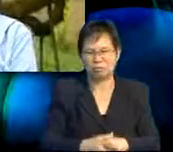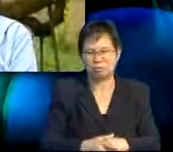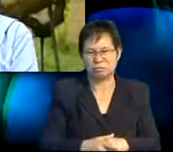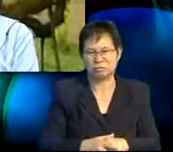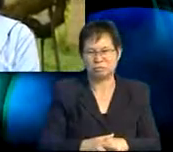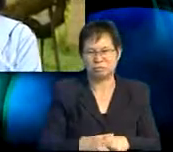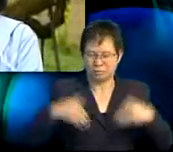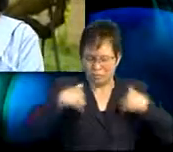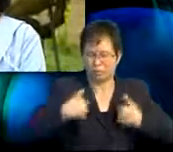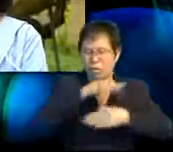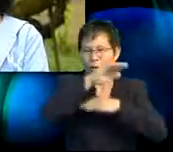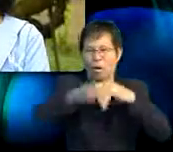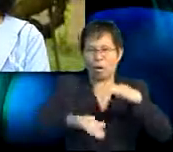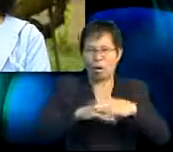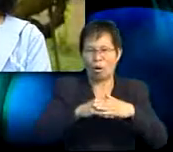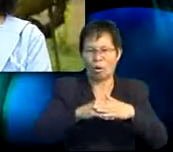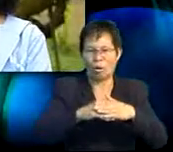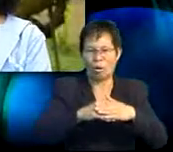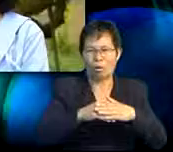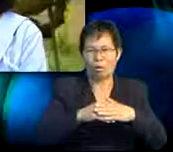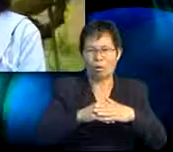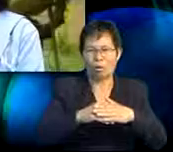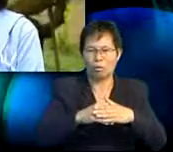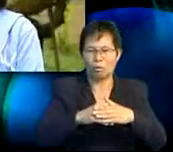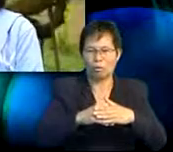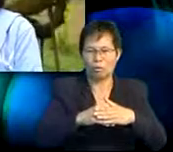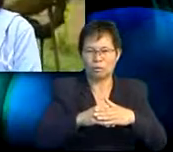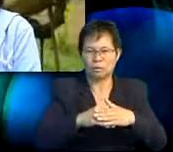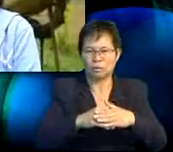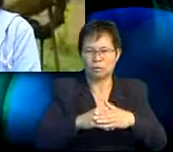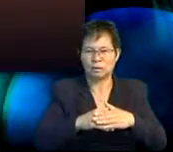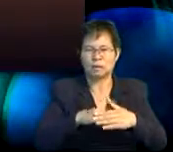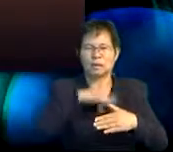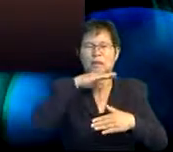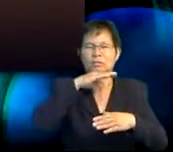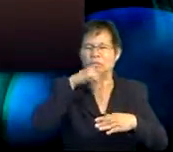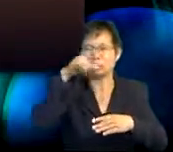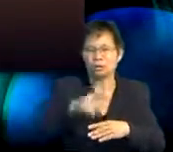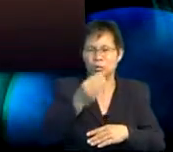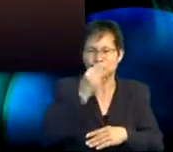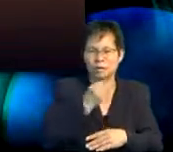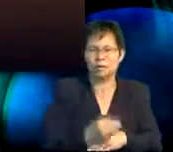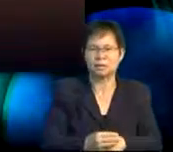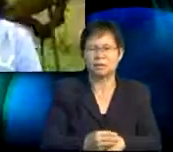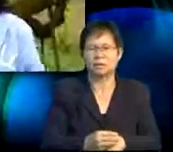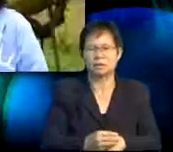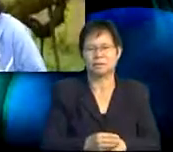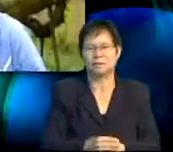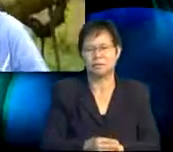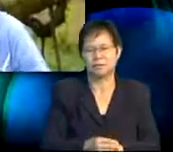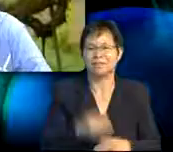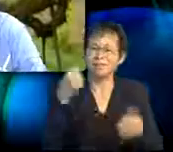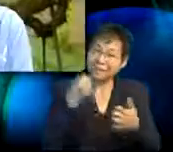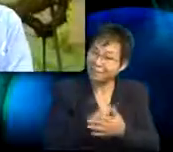animals are all stuffed, so they don't need to eat. So the answer is